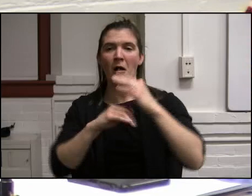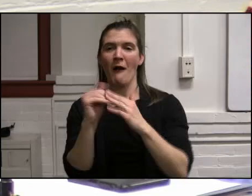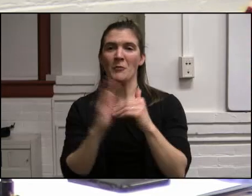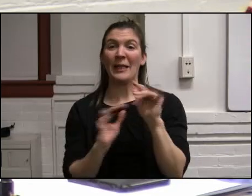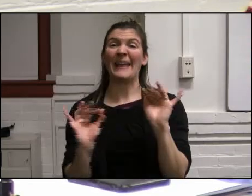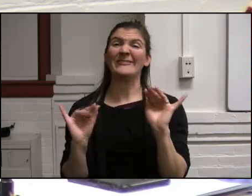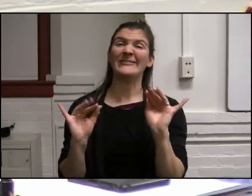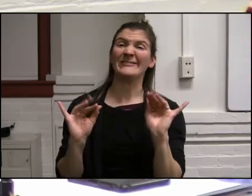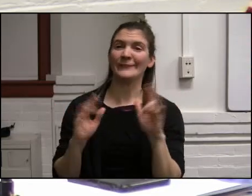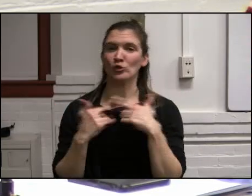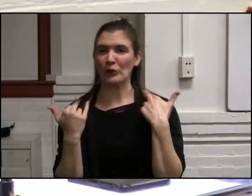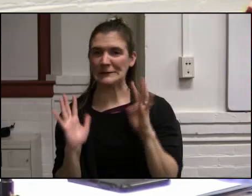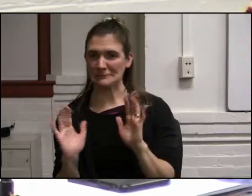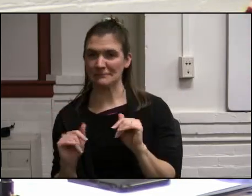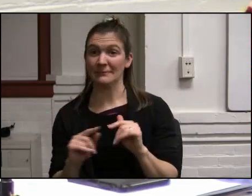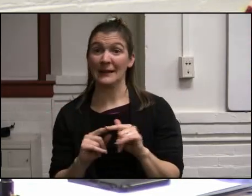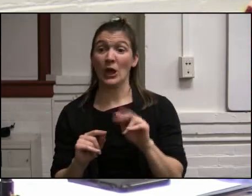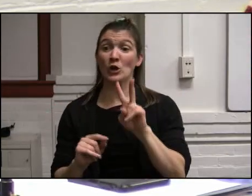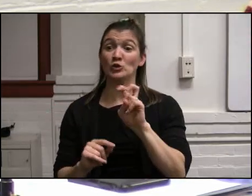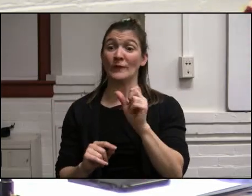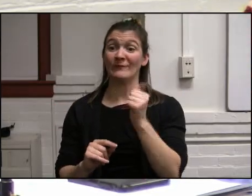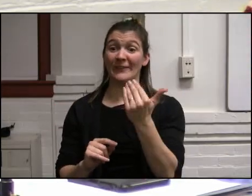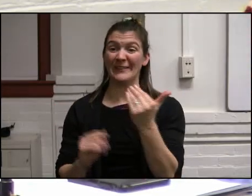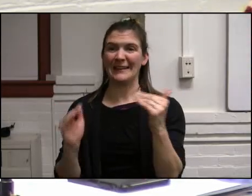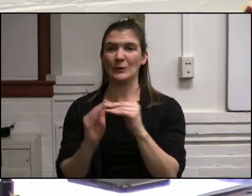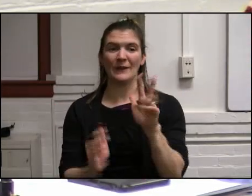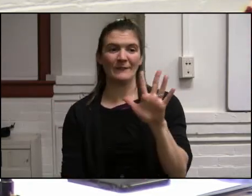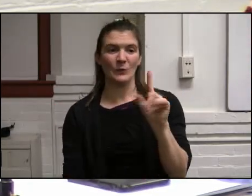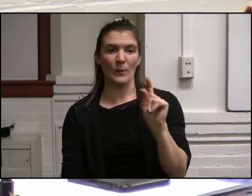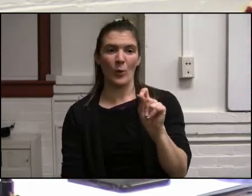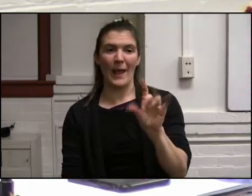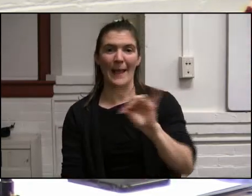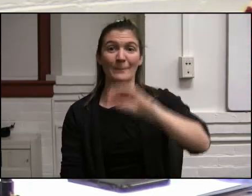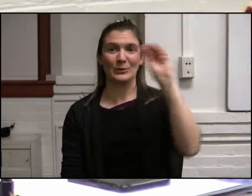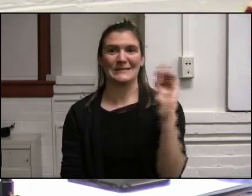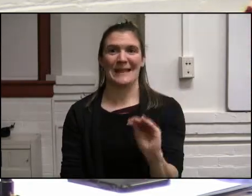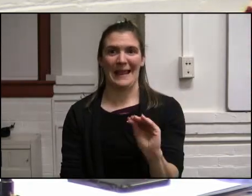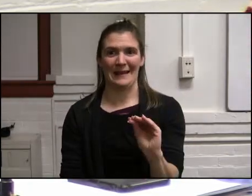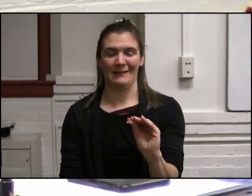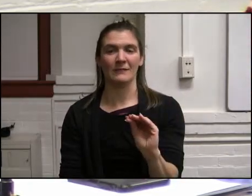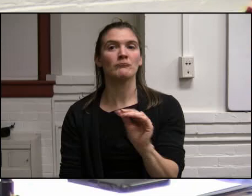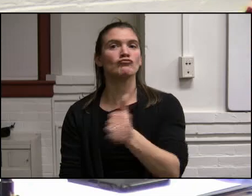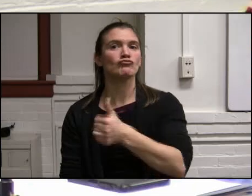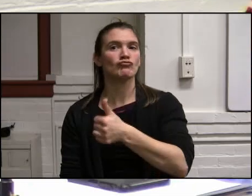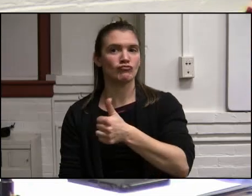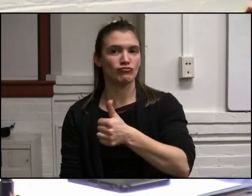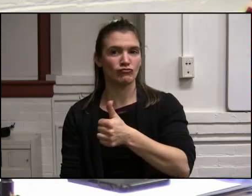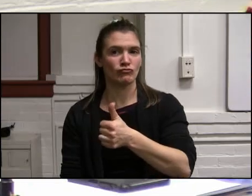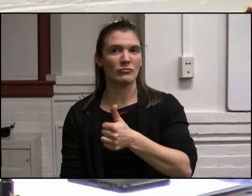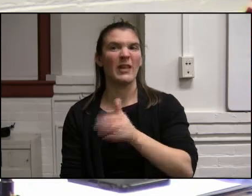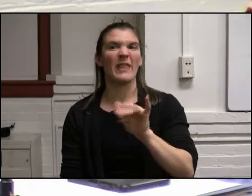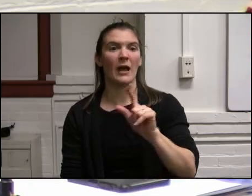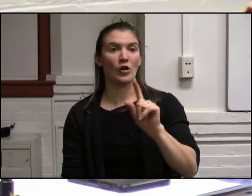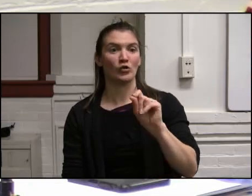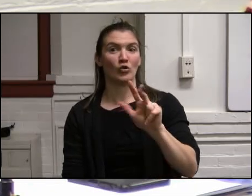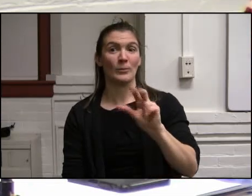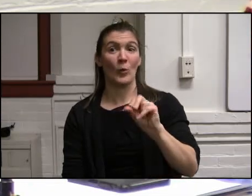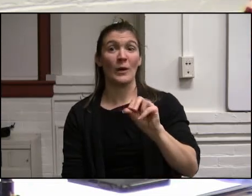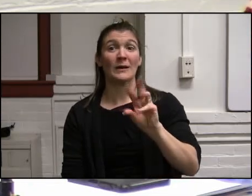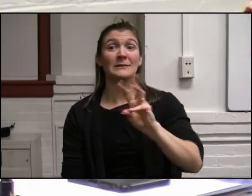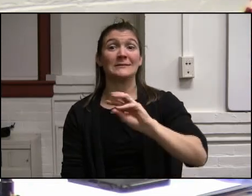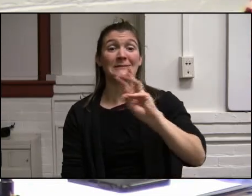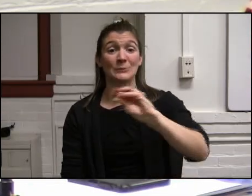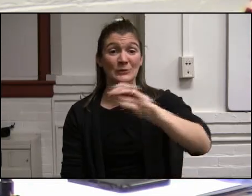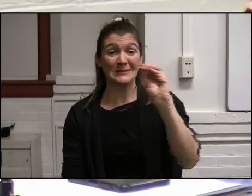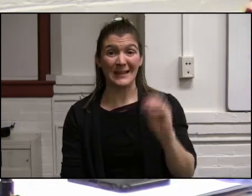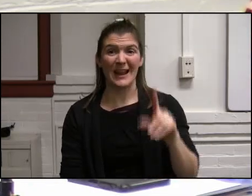The $215,000 represents 51.8% of our total exposure, which is 103.6% of